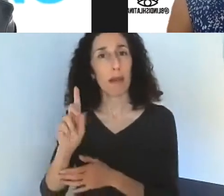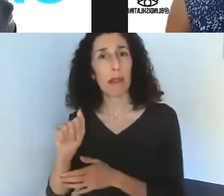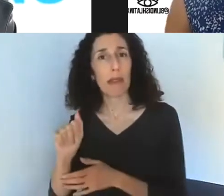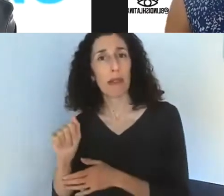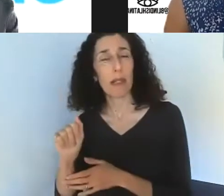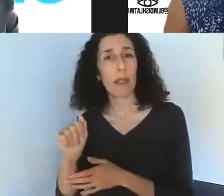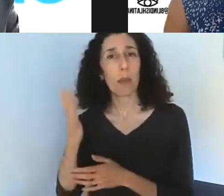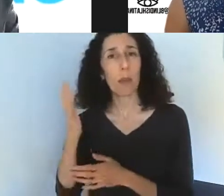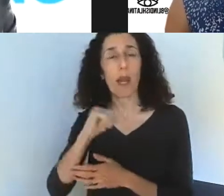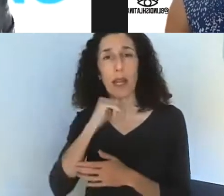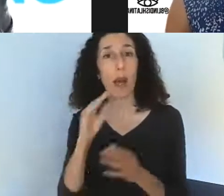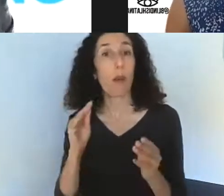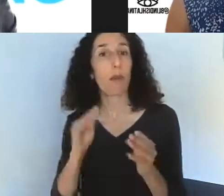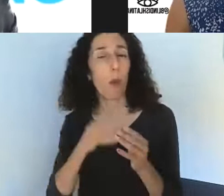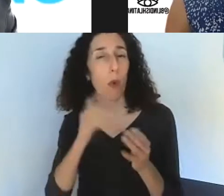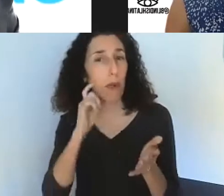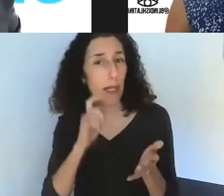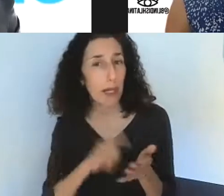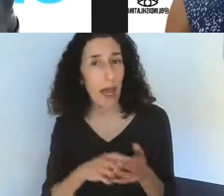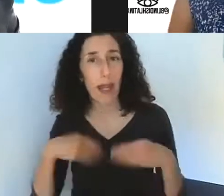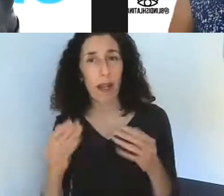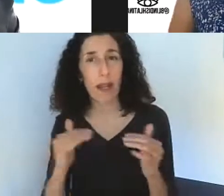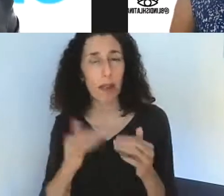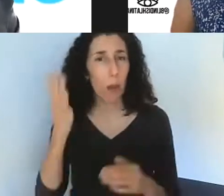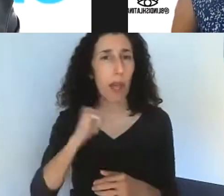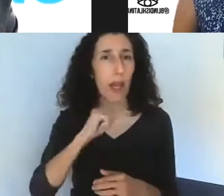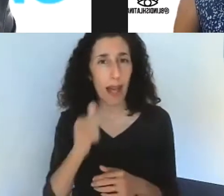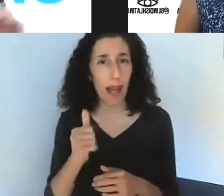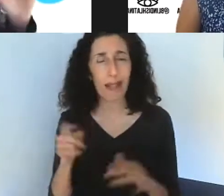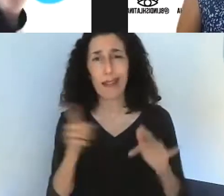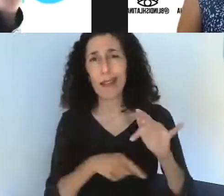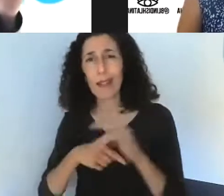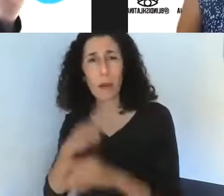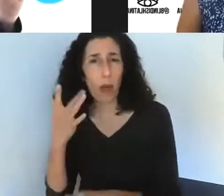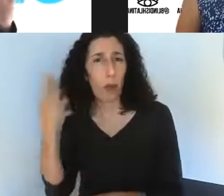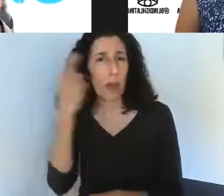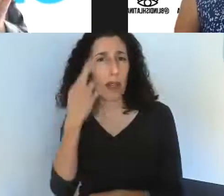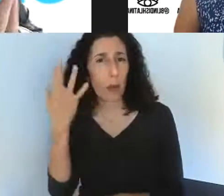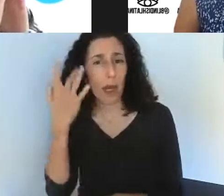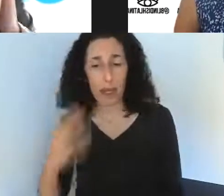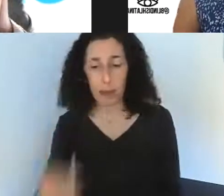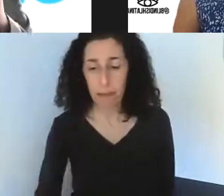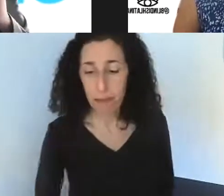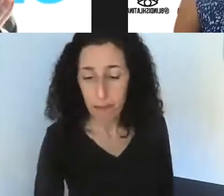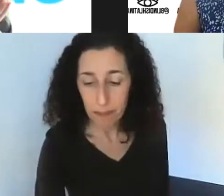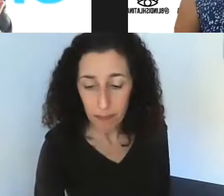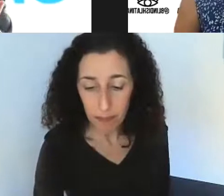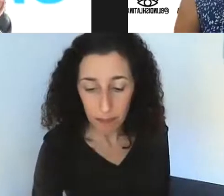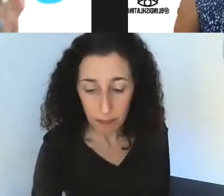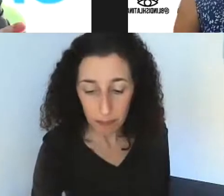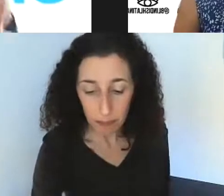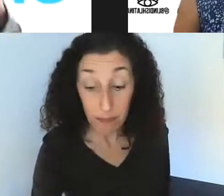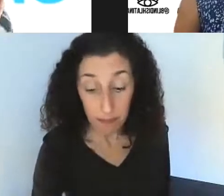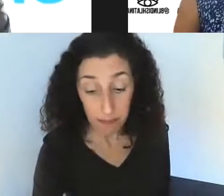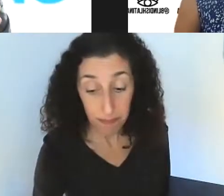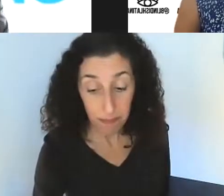initiatives? All right, so in order for us to be able to understand